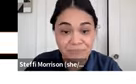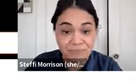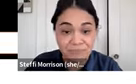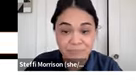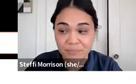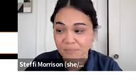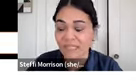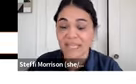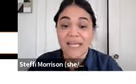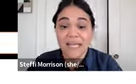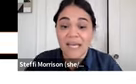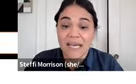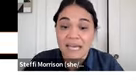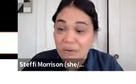and more.